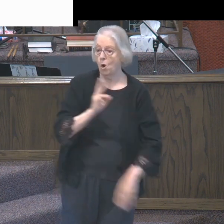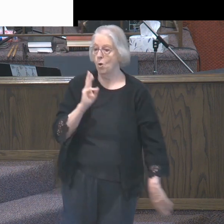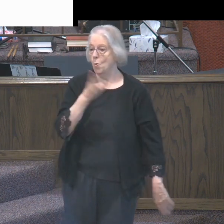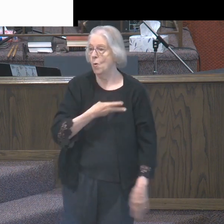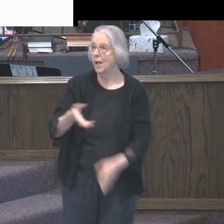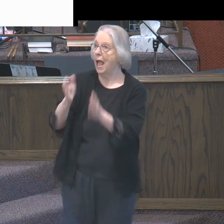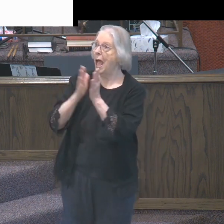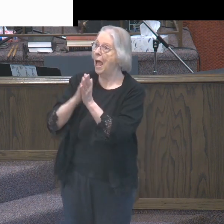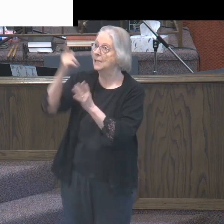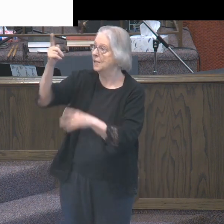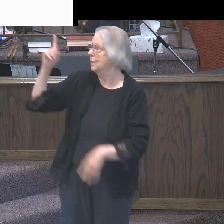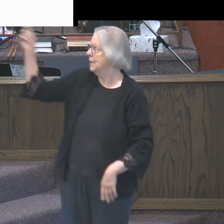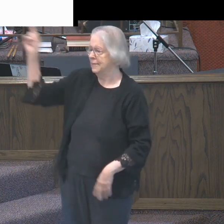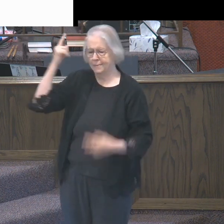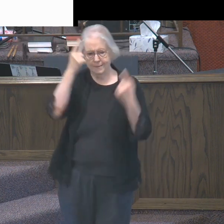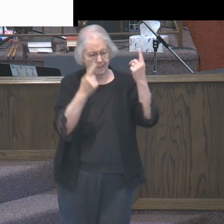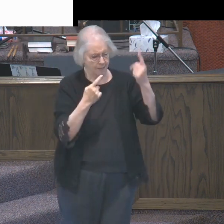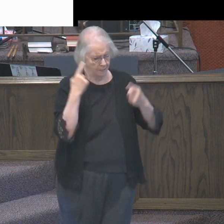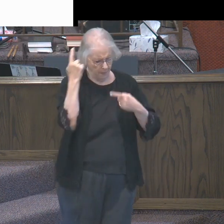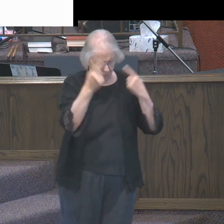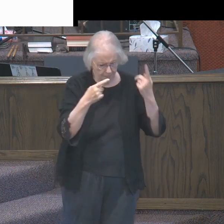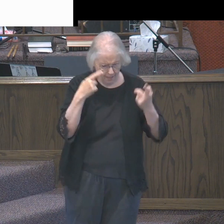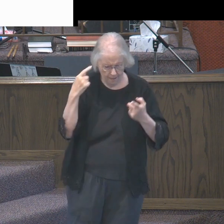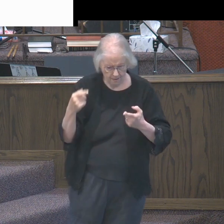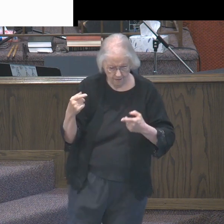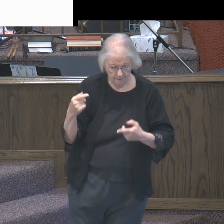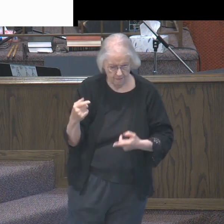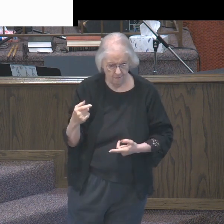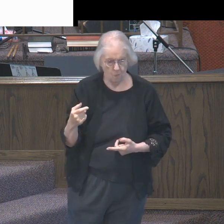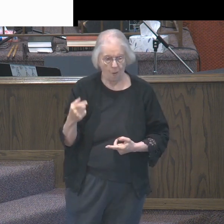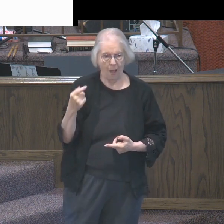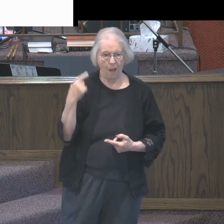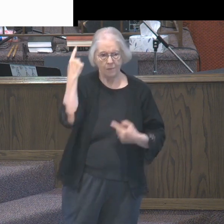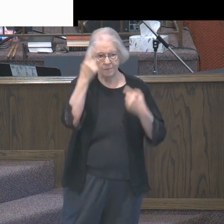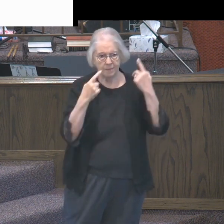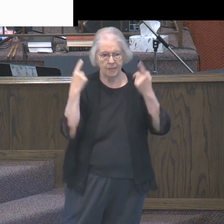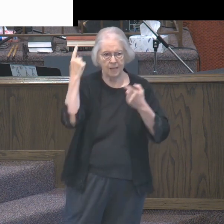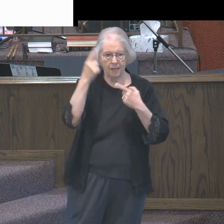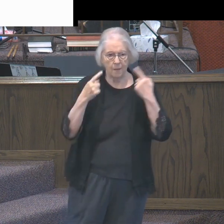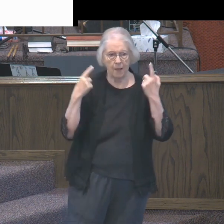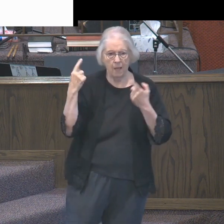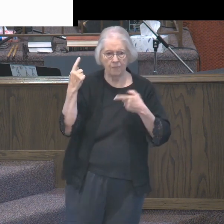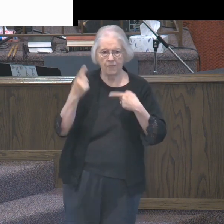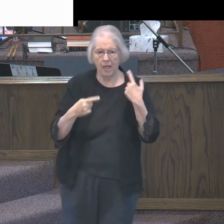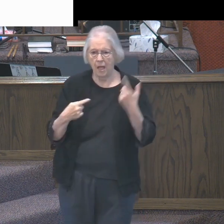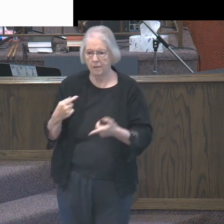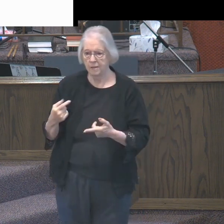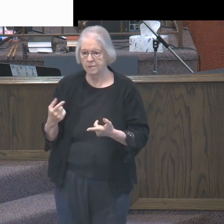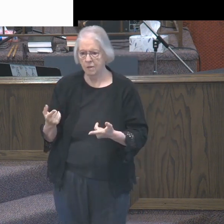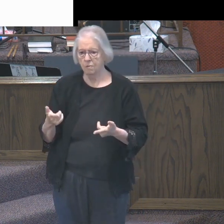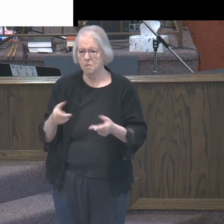So I thought about that, and I said, well, here's kind of what the application of that often looks